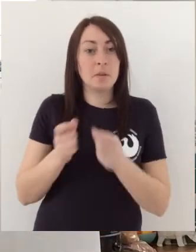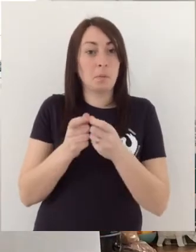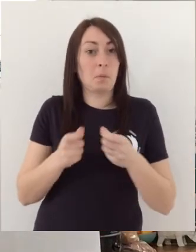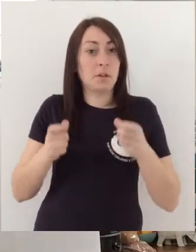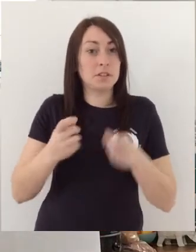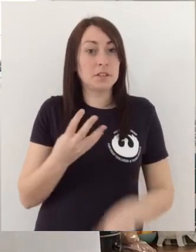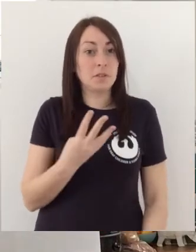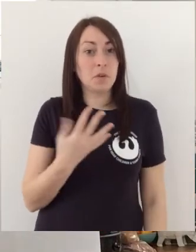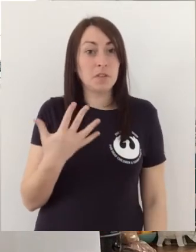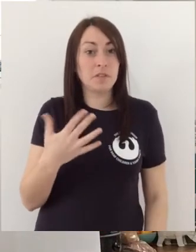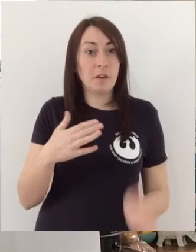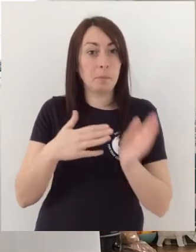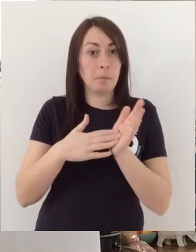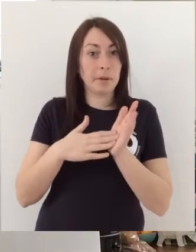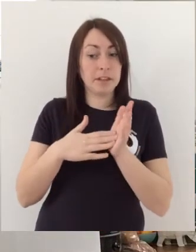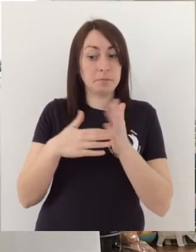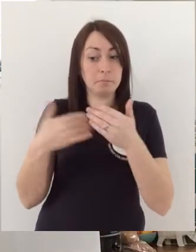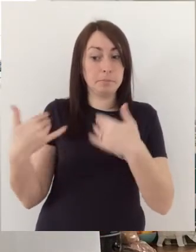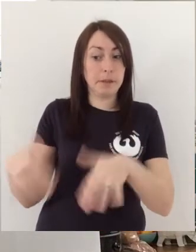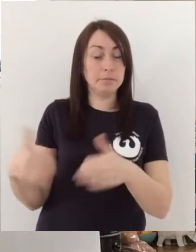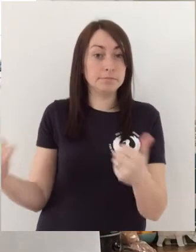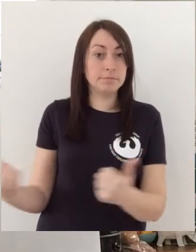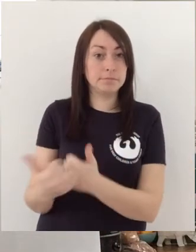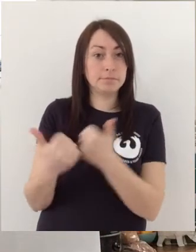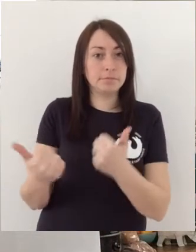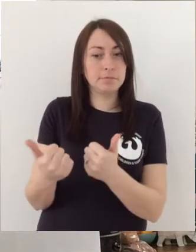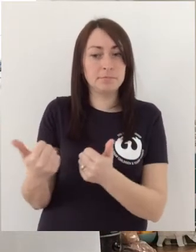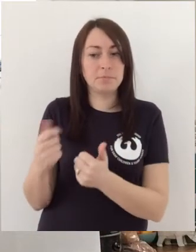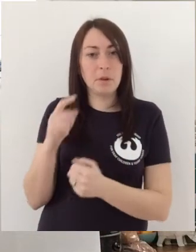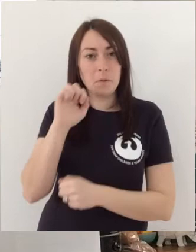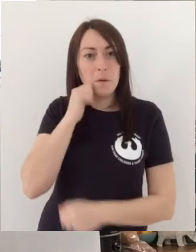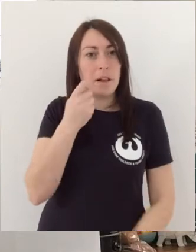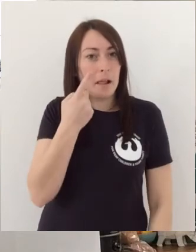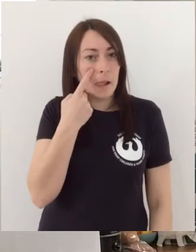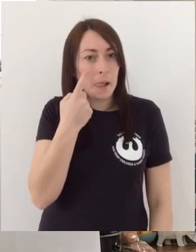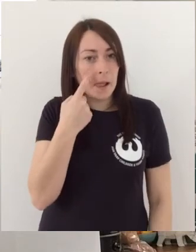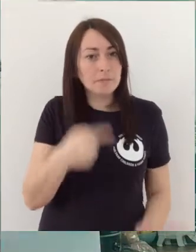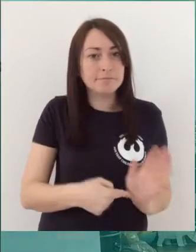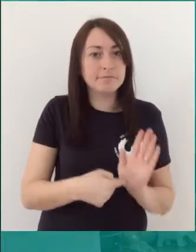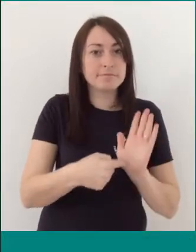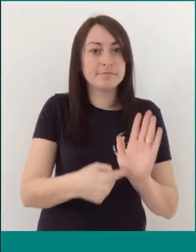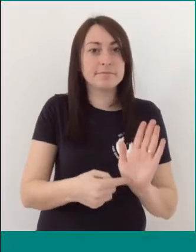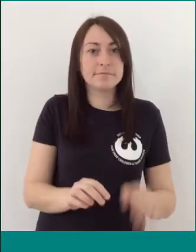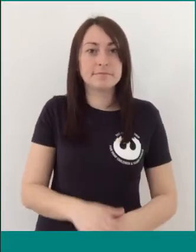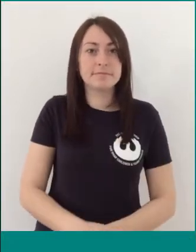Okay. Once those wedges have had their 45 minutes, I'll pop back and show you what they look like.